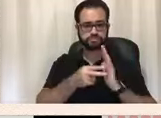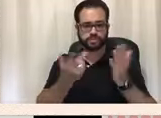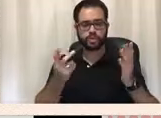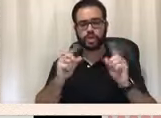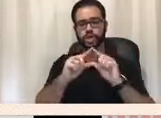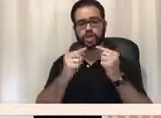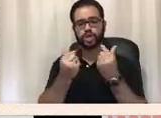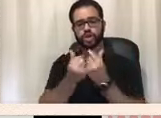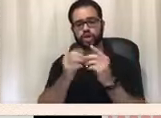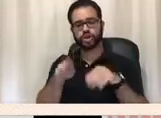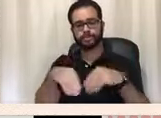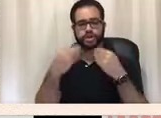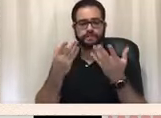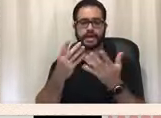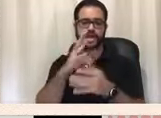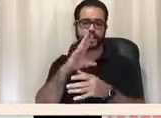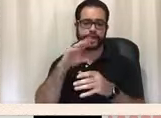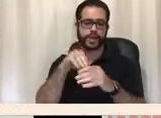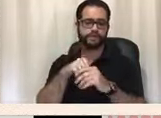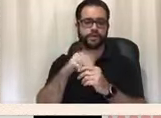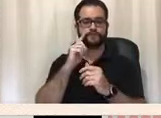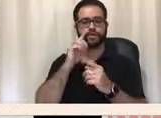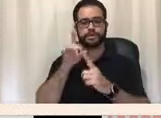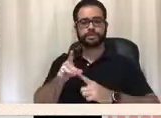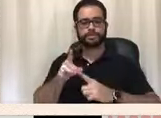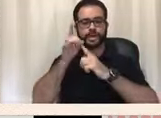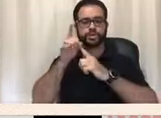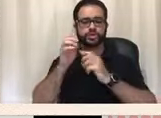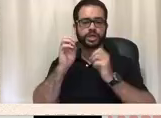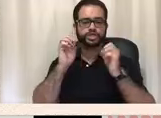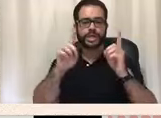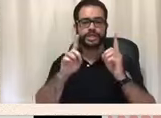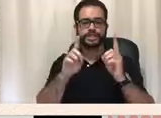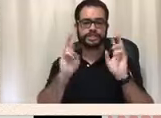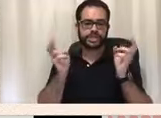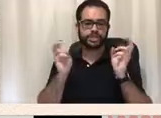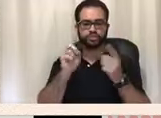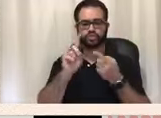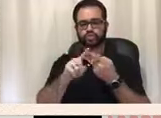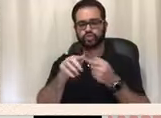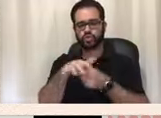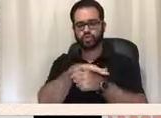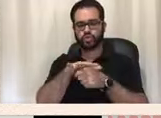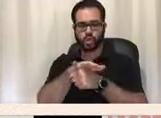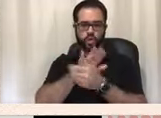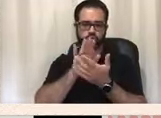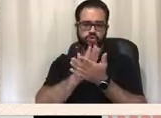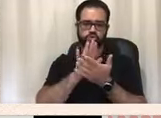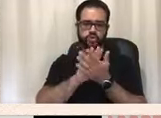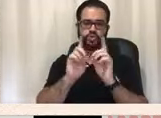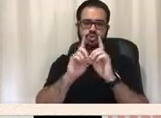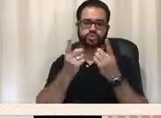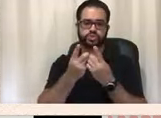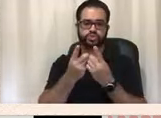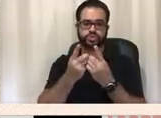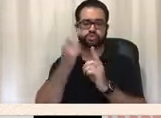input on special education issues to its local school district. Its purpose is to